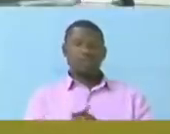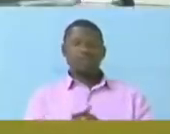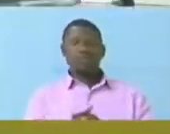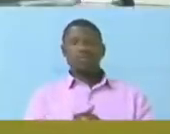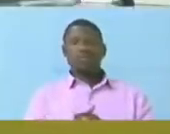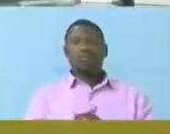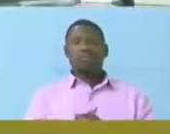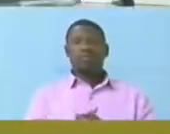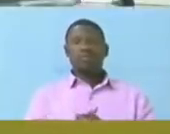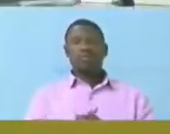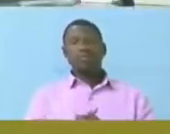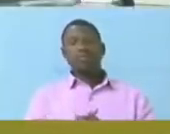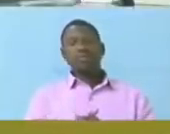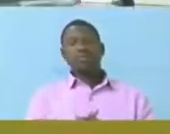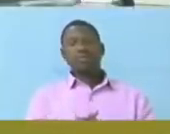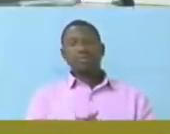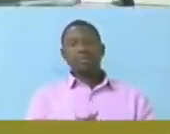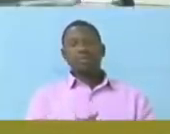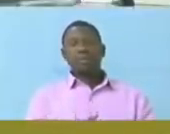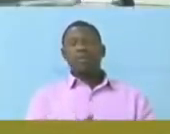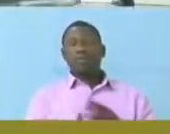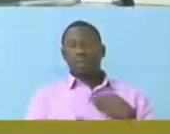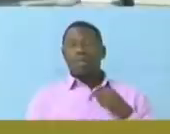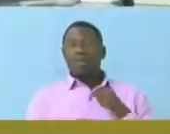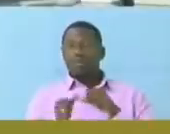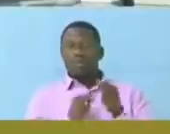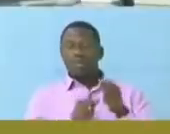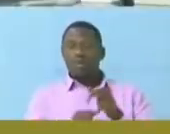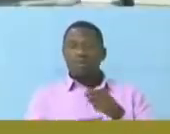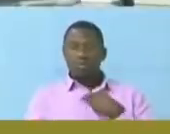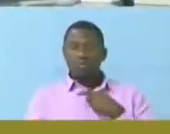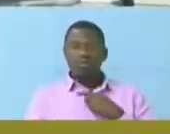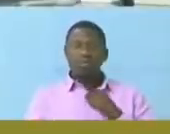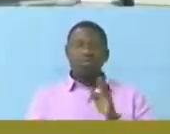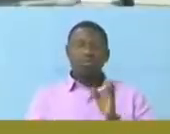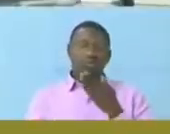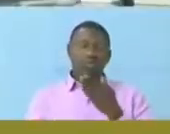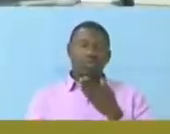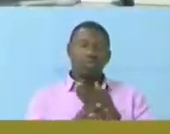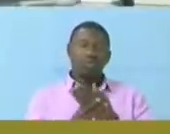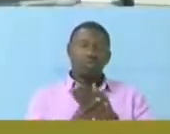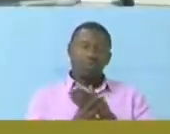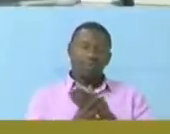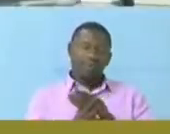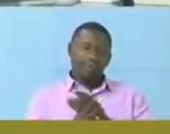that. Me, it's better not to than to go and then